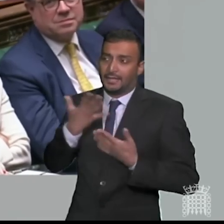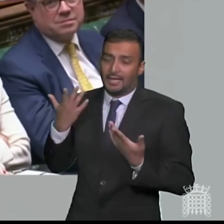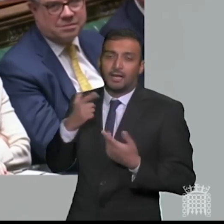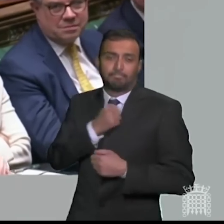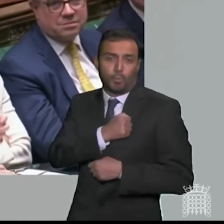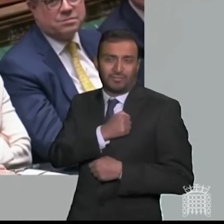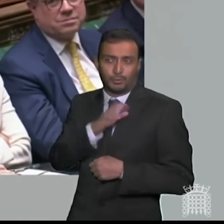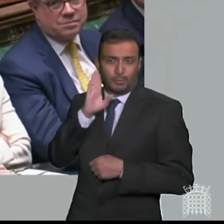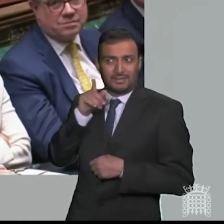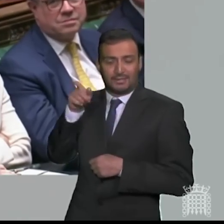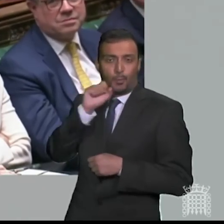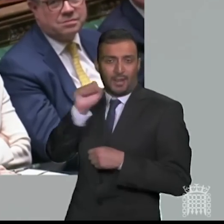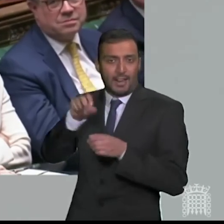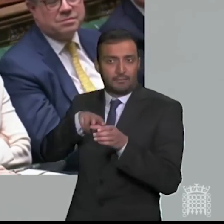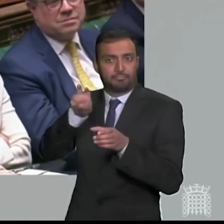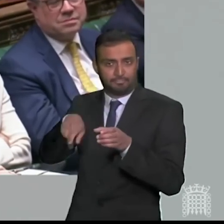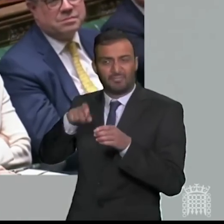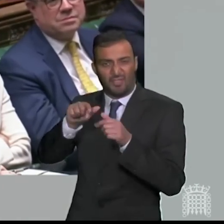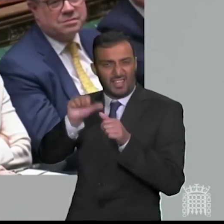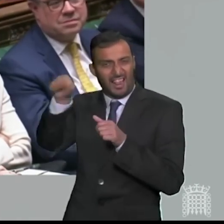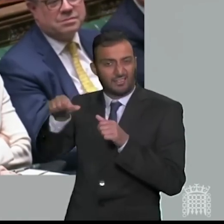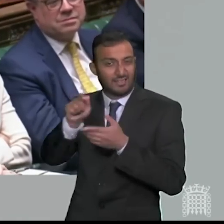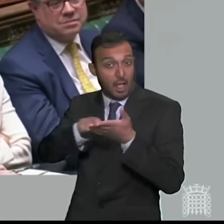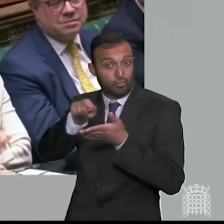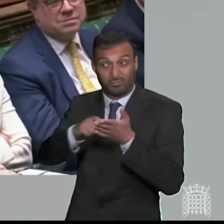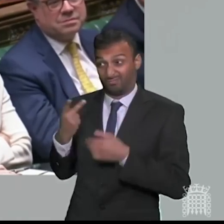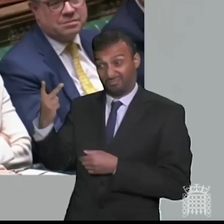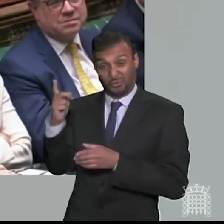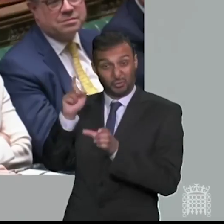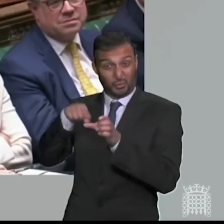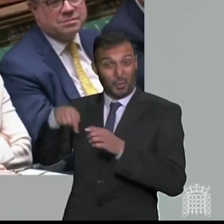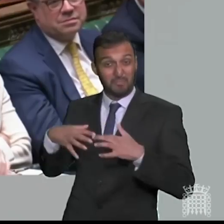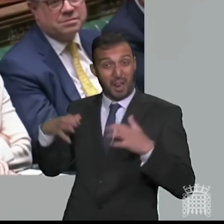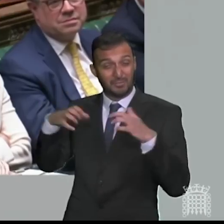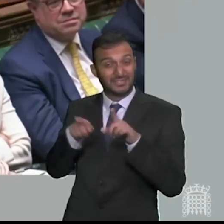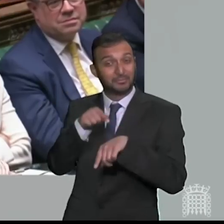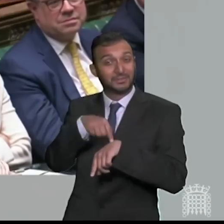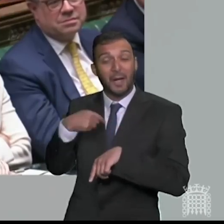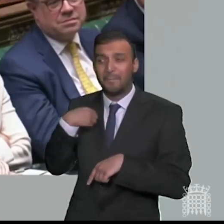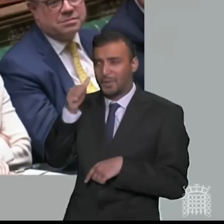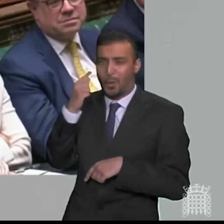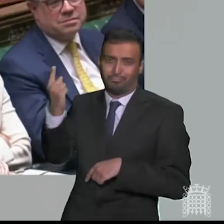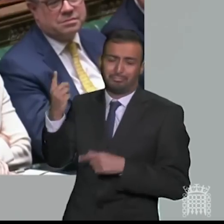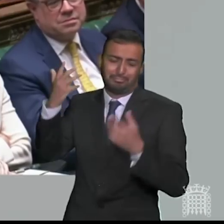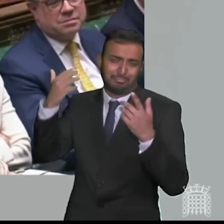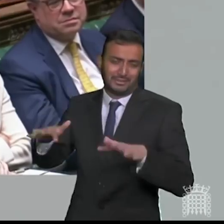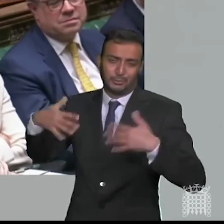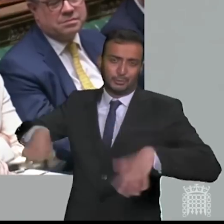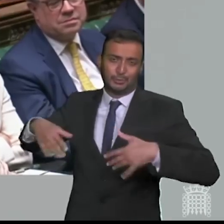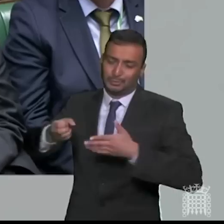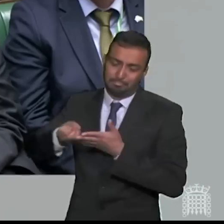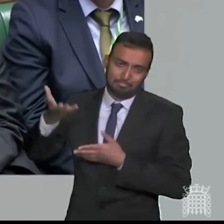the next election. She and I joined this House at the same time, and I know she has contributed much to her party and to this